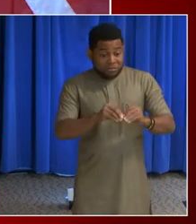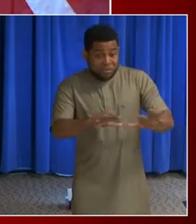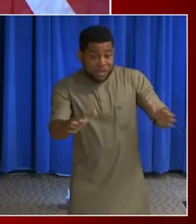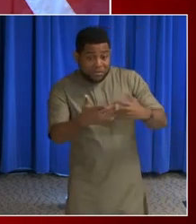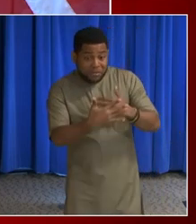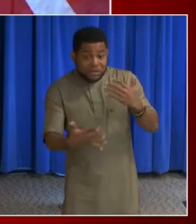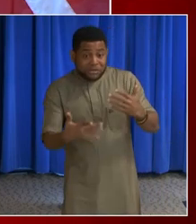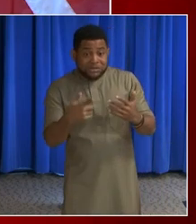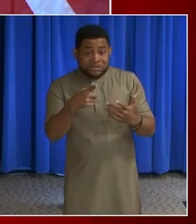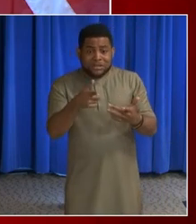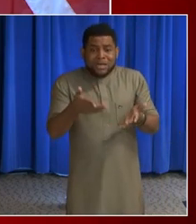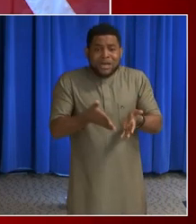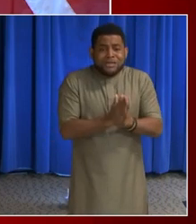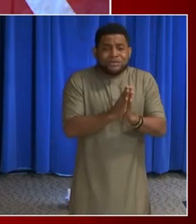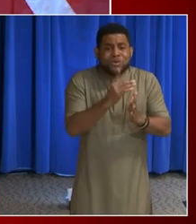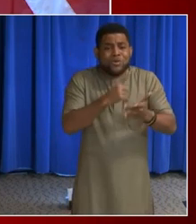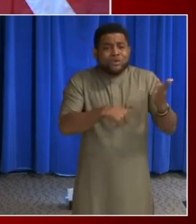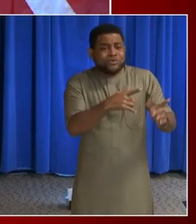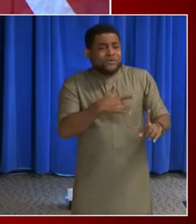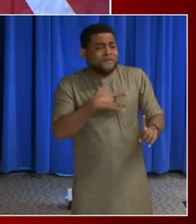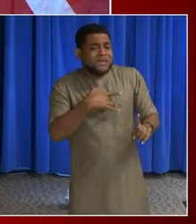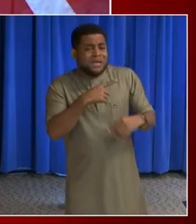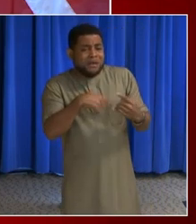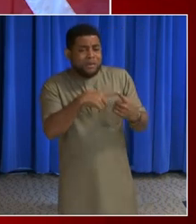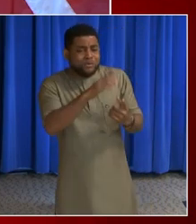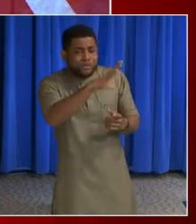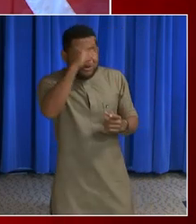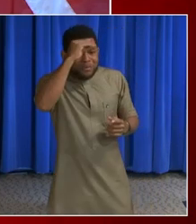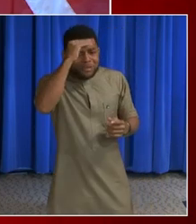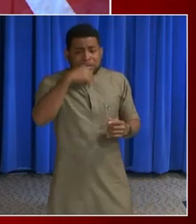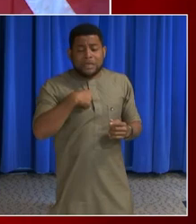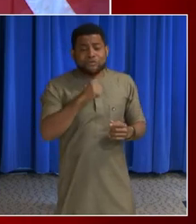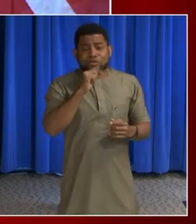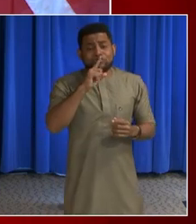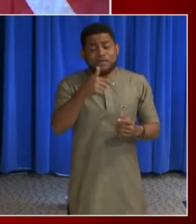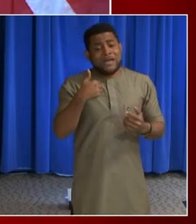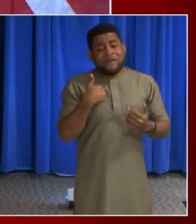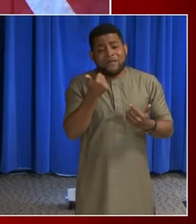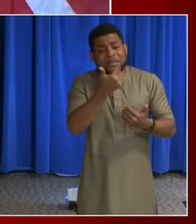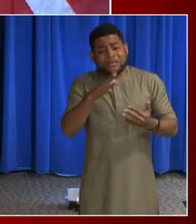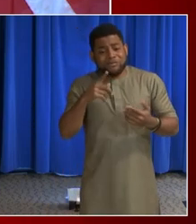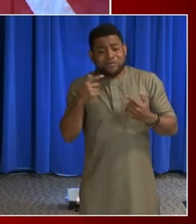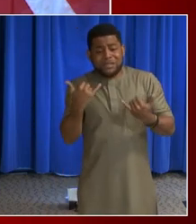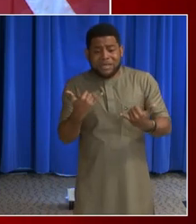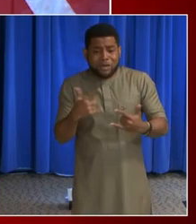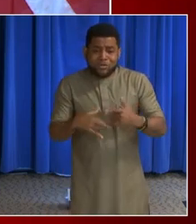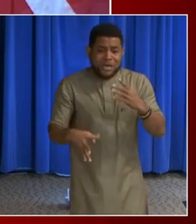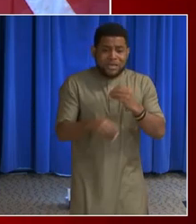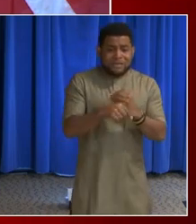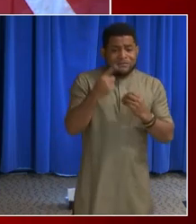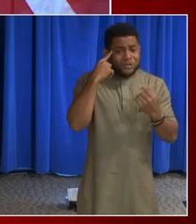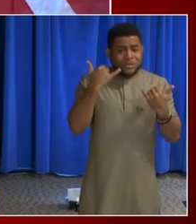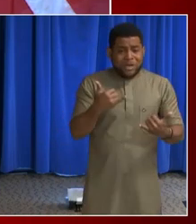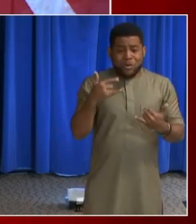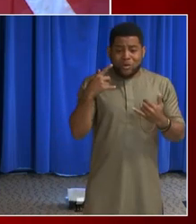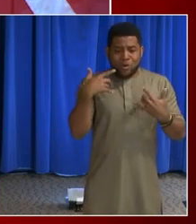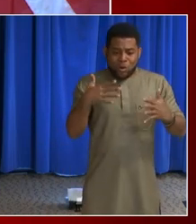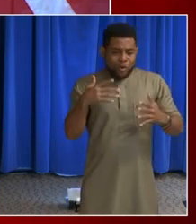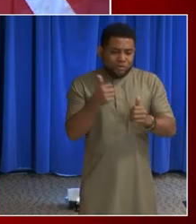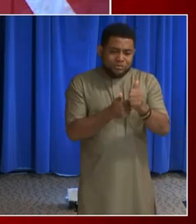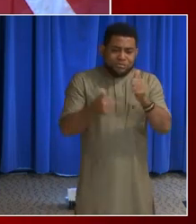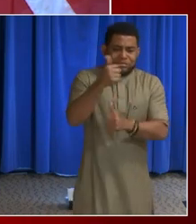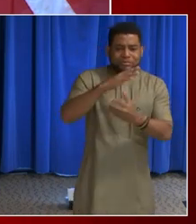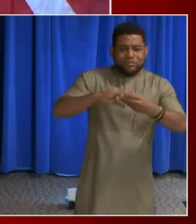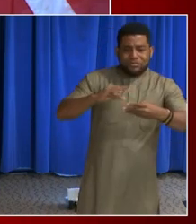What is your opinion on it? As I said, I don't really have anything at this time to add to more than what the chief has said. All right, was that our